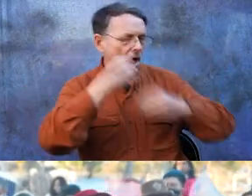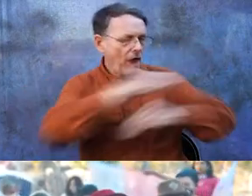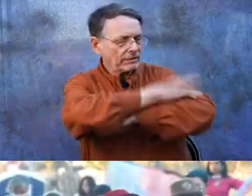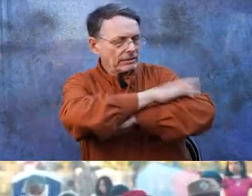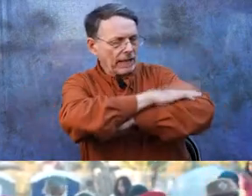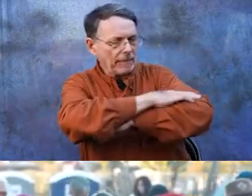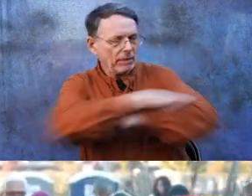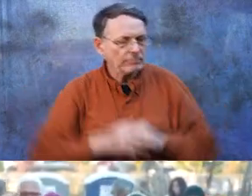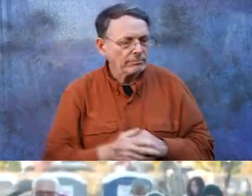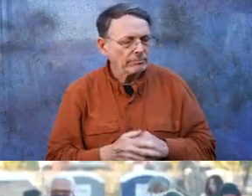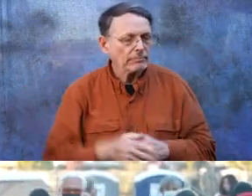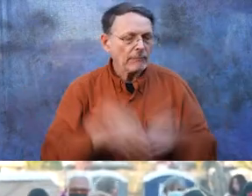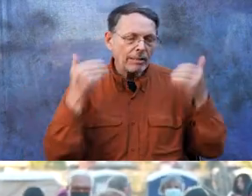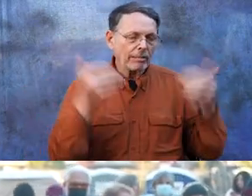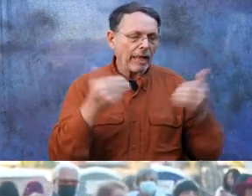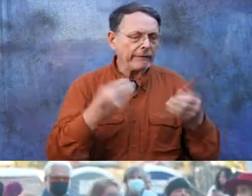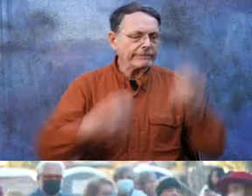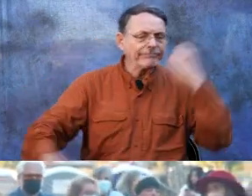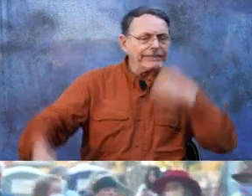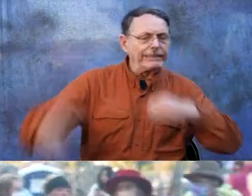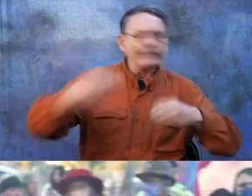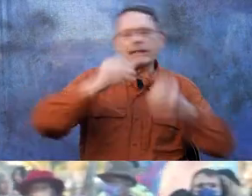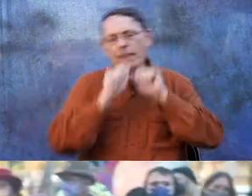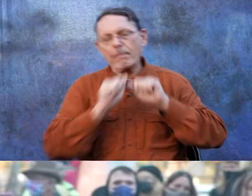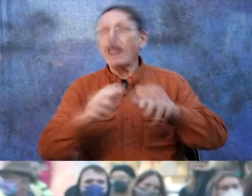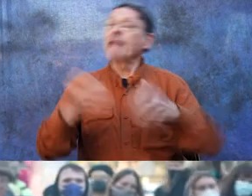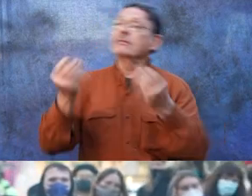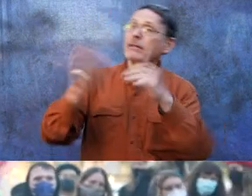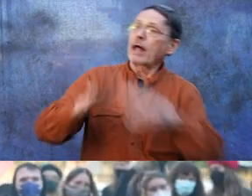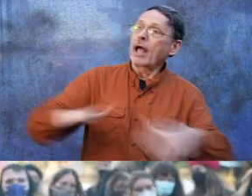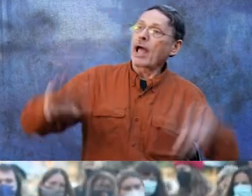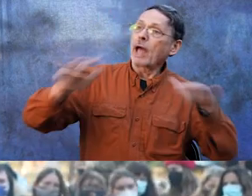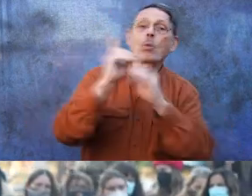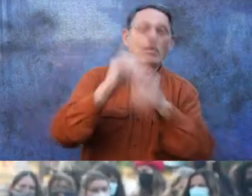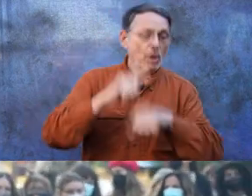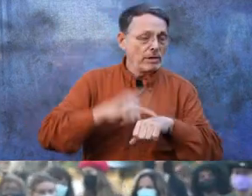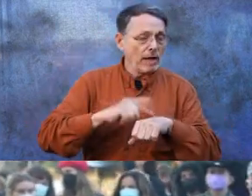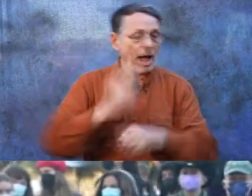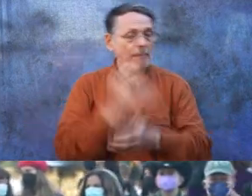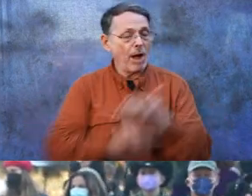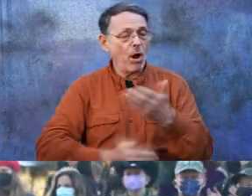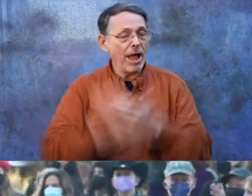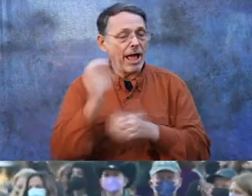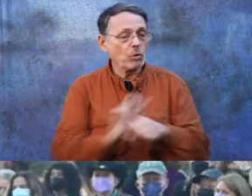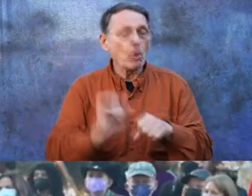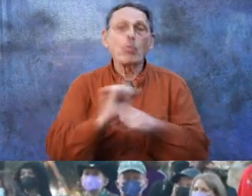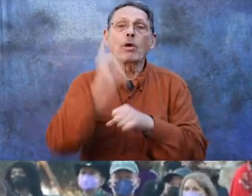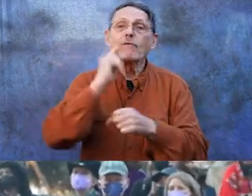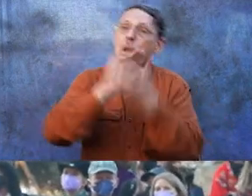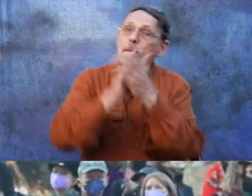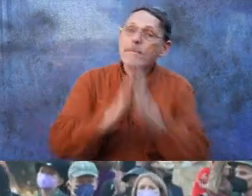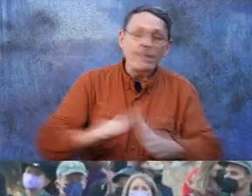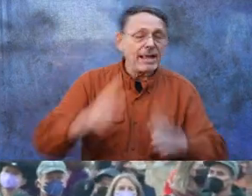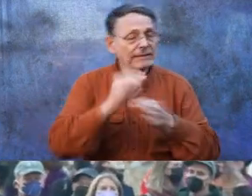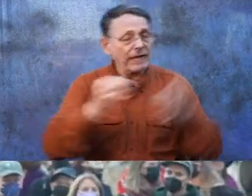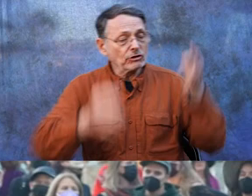the harvest table. Let us feast and bless the land. And one more time! Our hands will